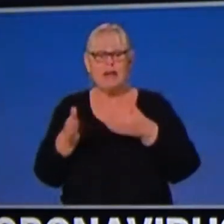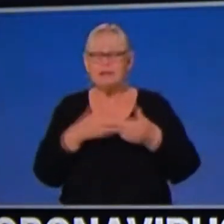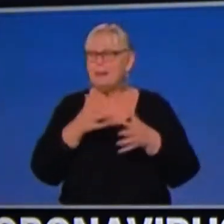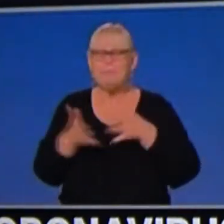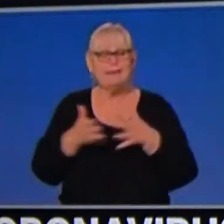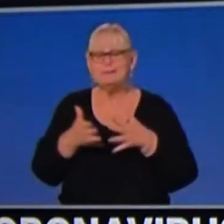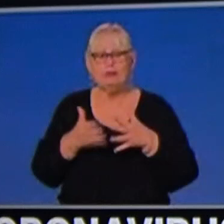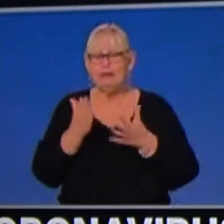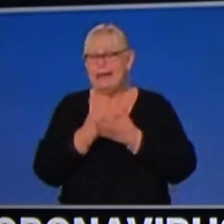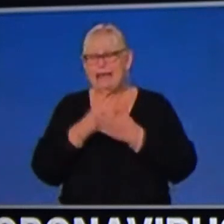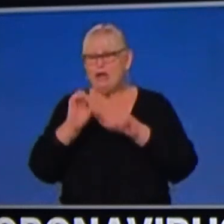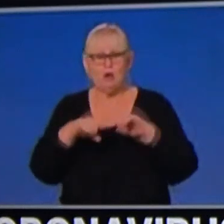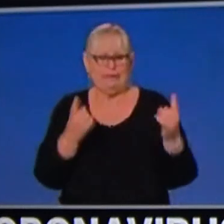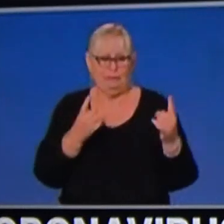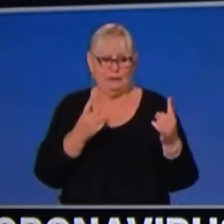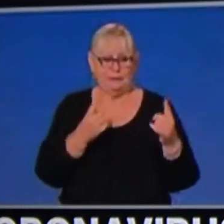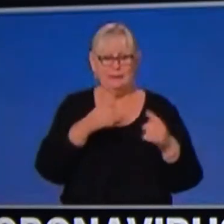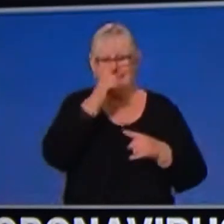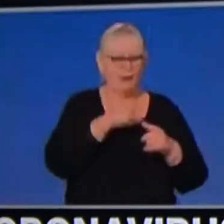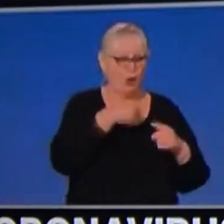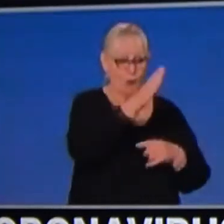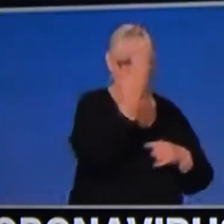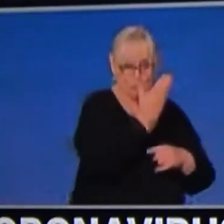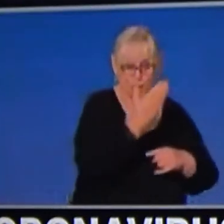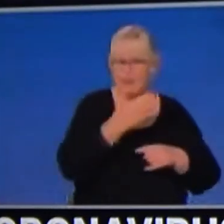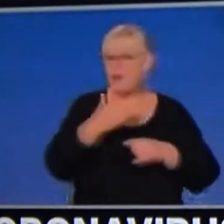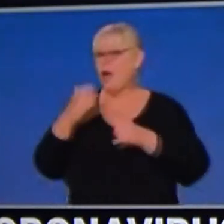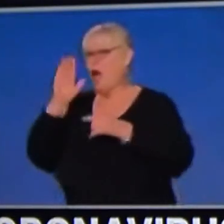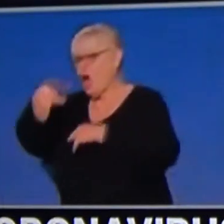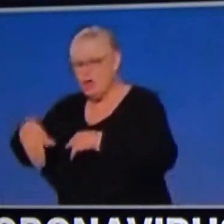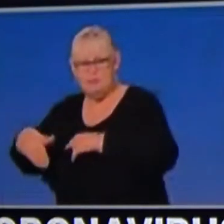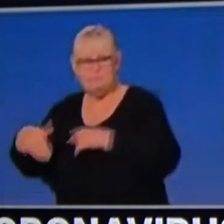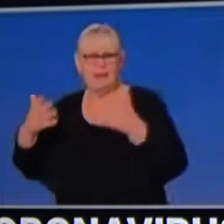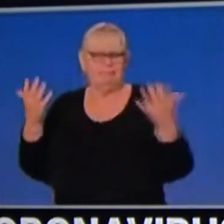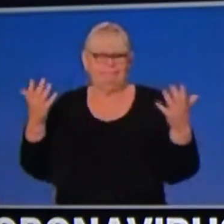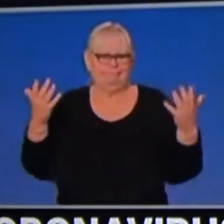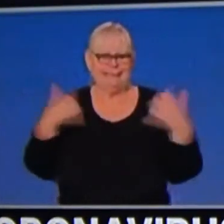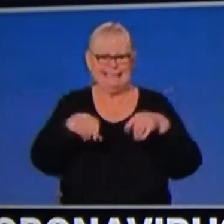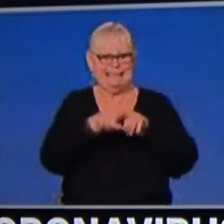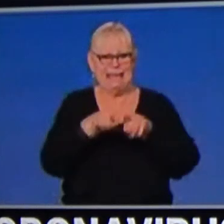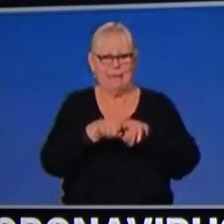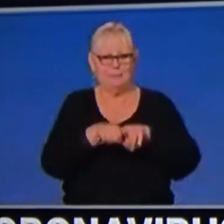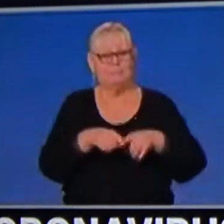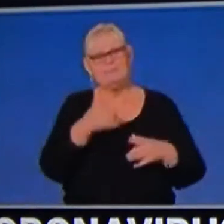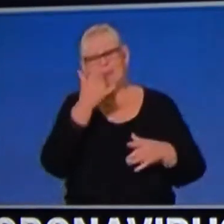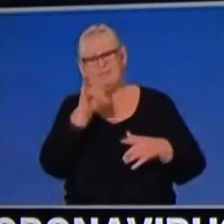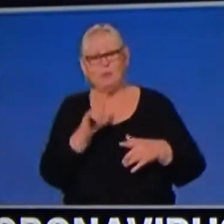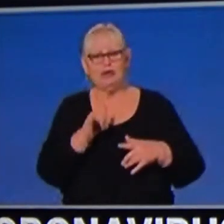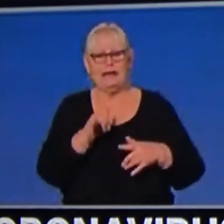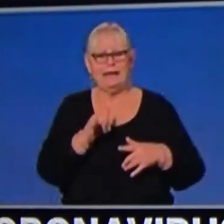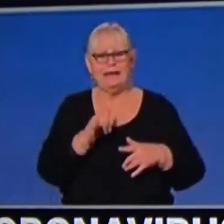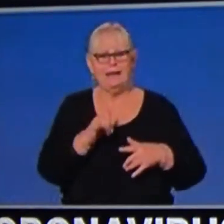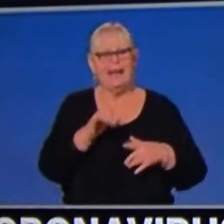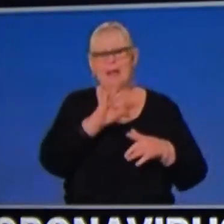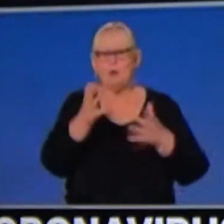there was no difference between them learning at school and learning in the classroom. Regretfully, they were no